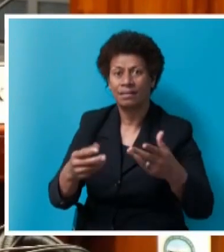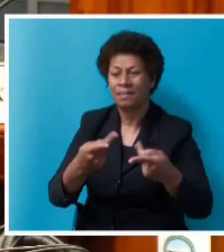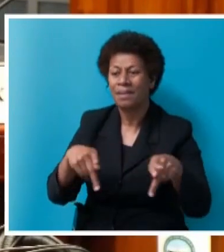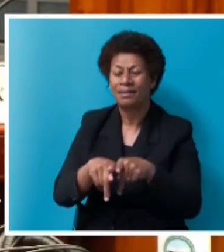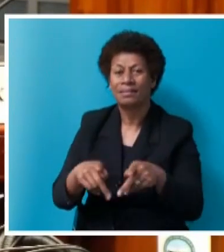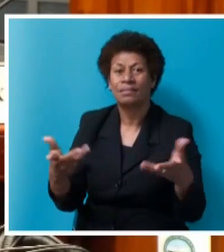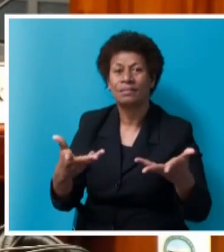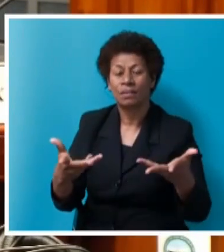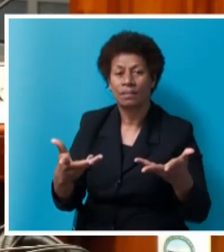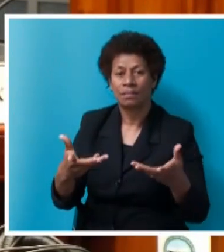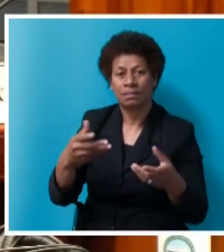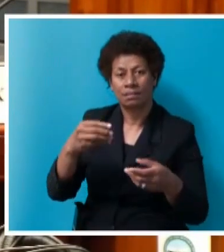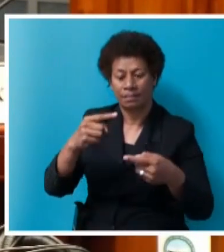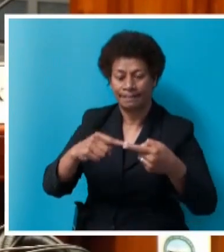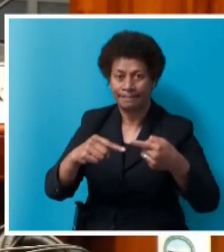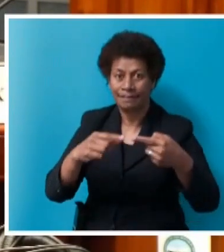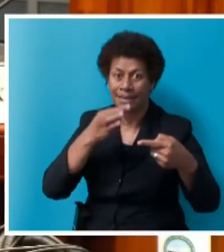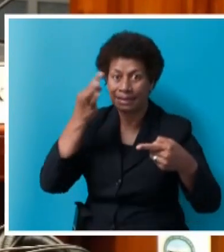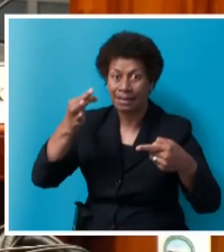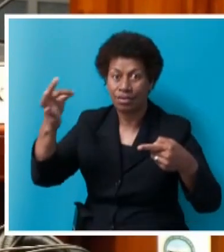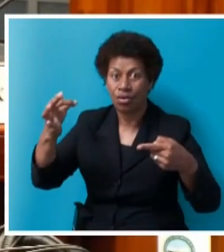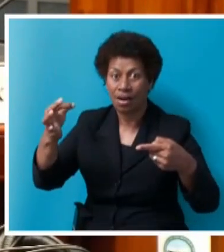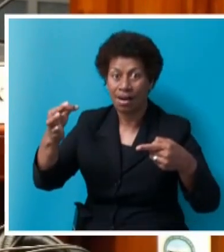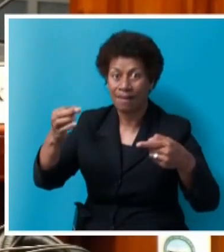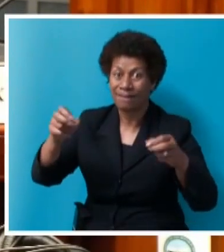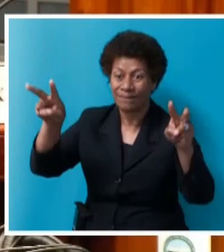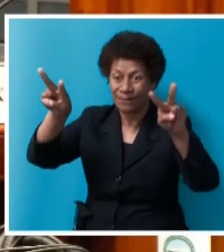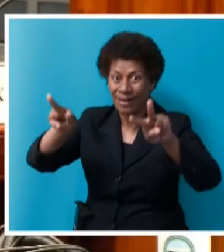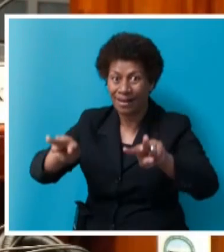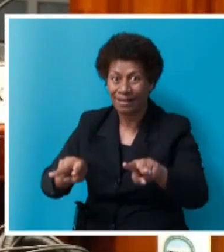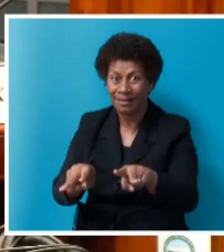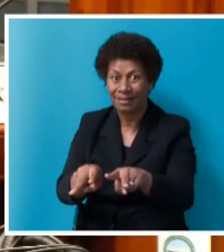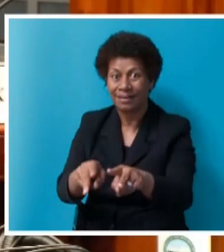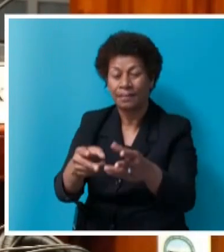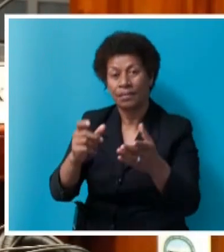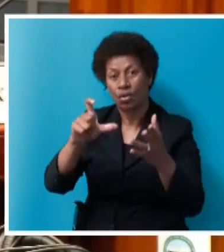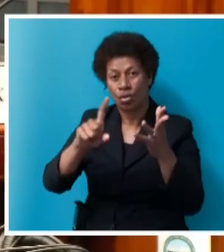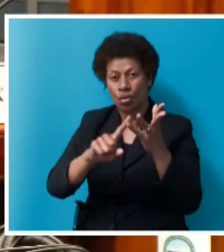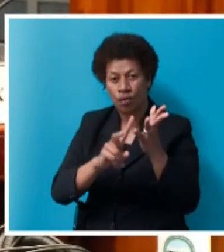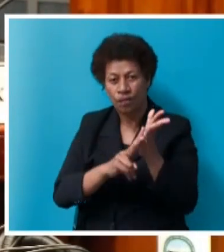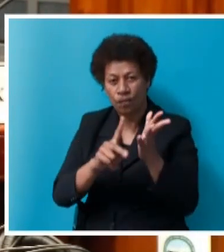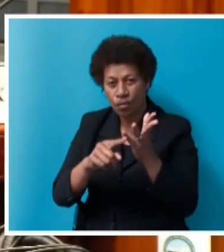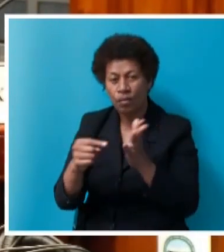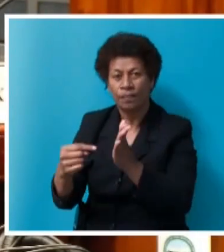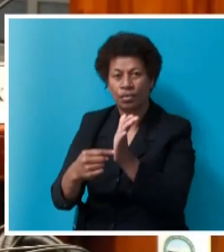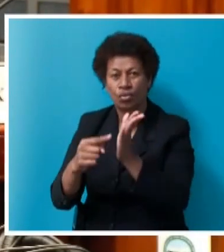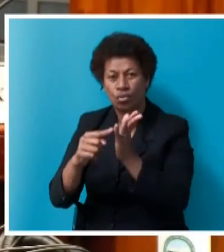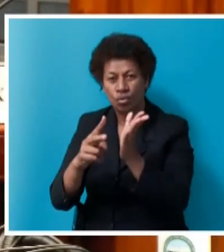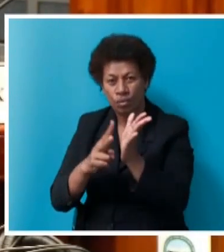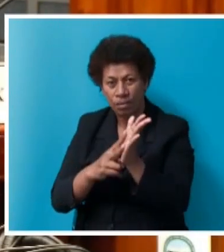Speaker, will include the Singatoka Valley, Zubu, Tuba, Malo Malo, Wai, and